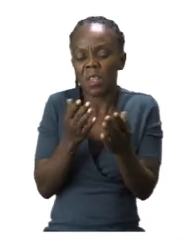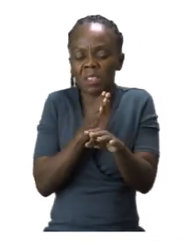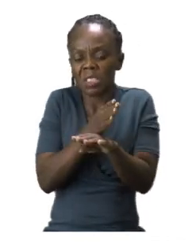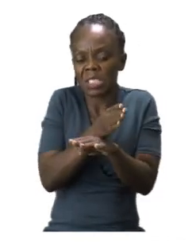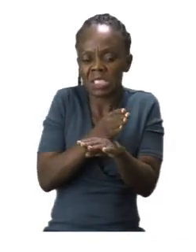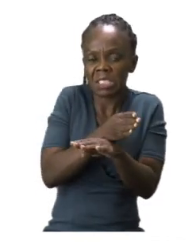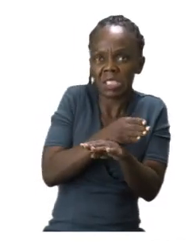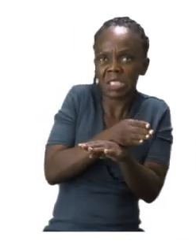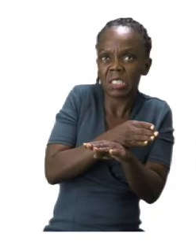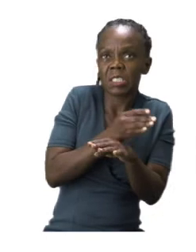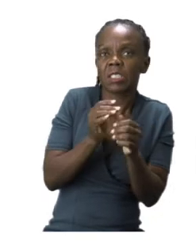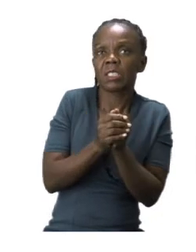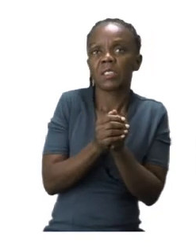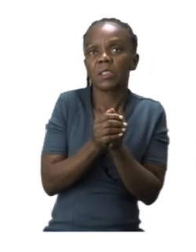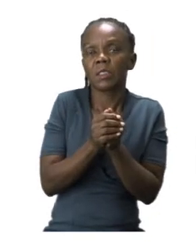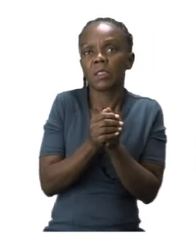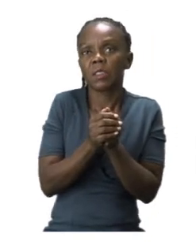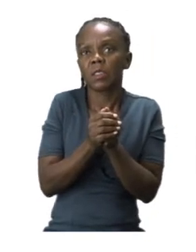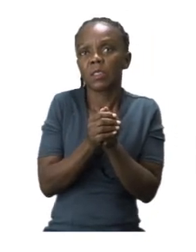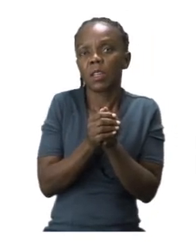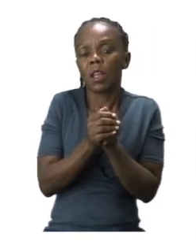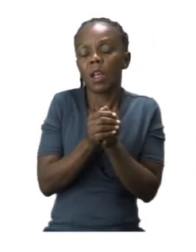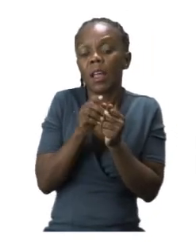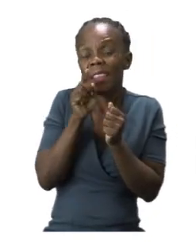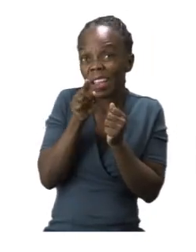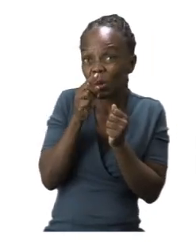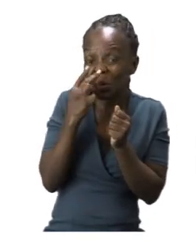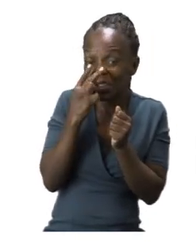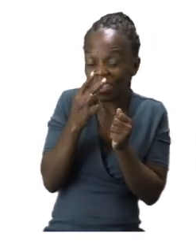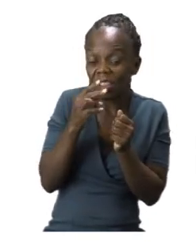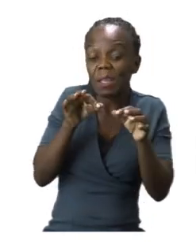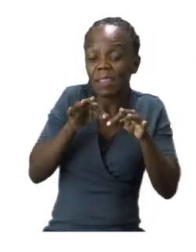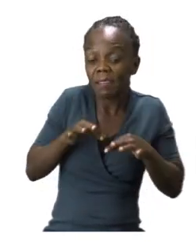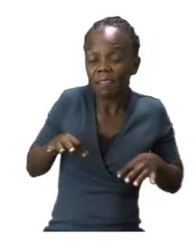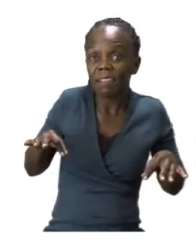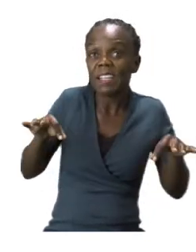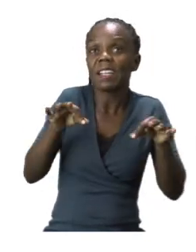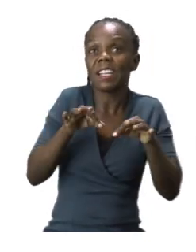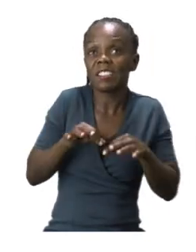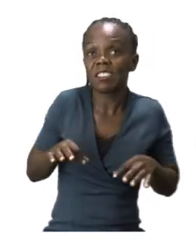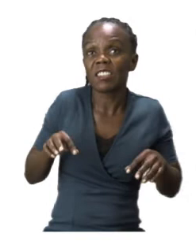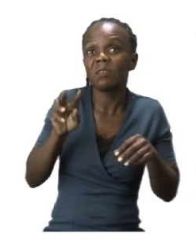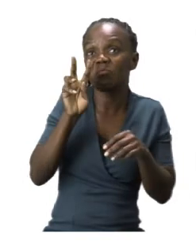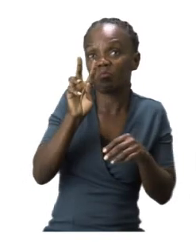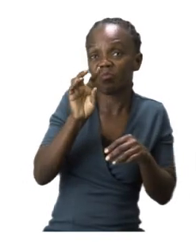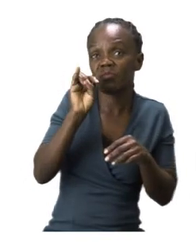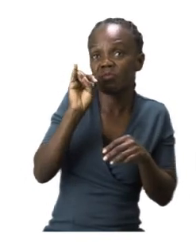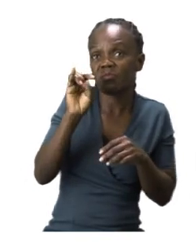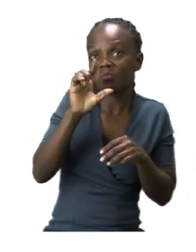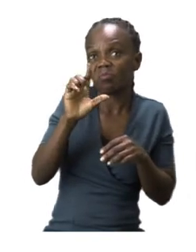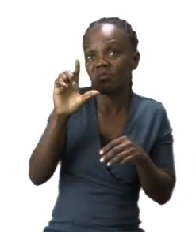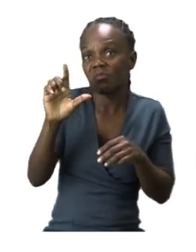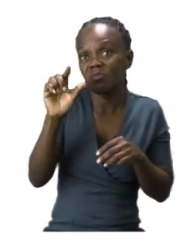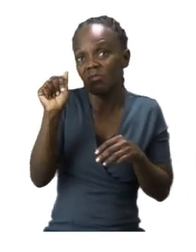huts, we can see them in the village. And in a hut, you can have a family living